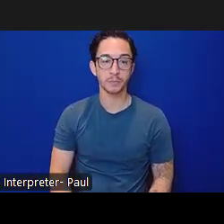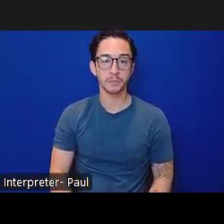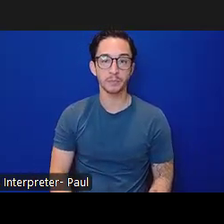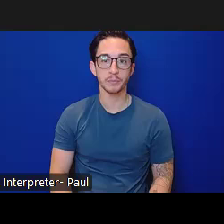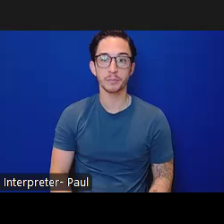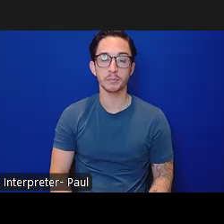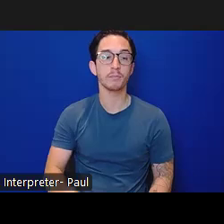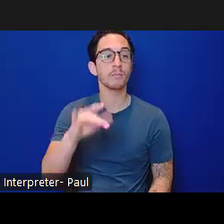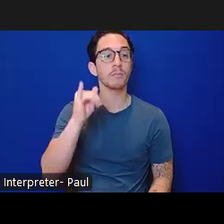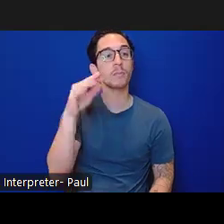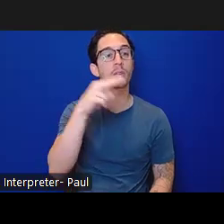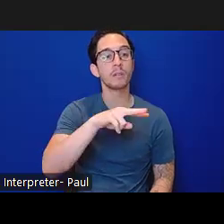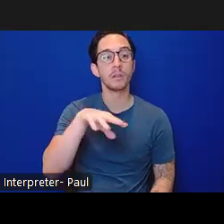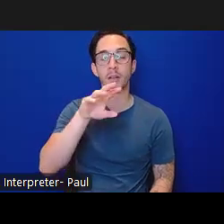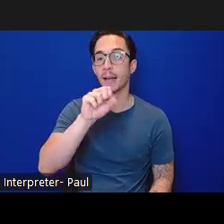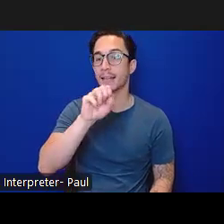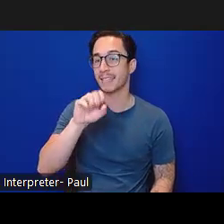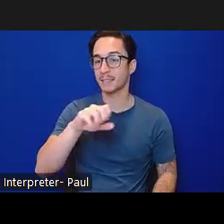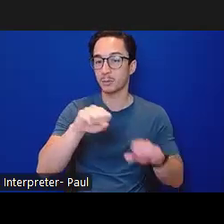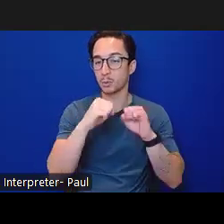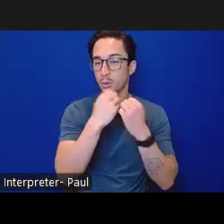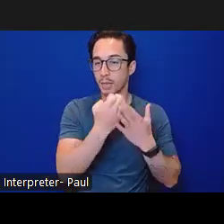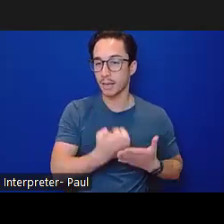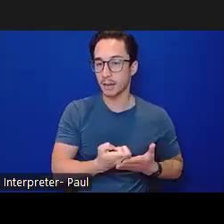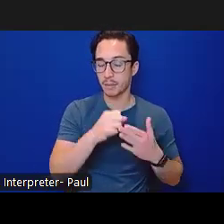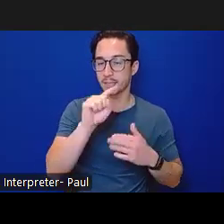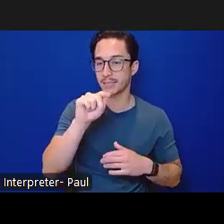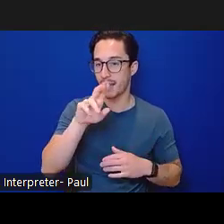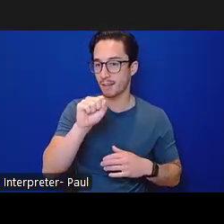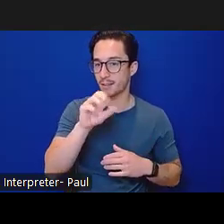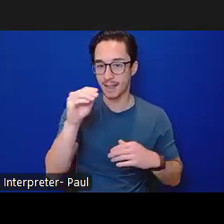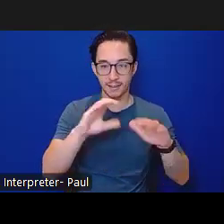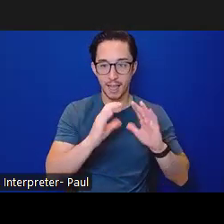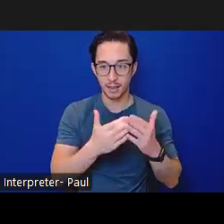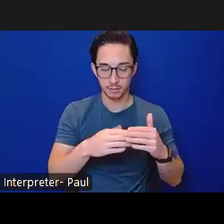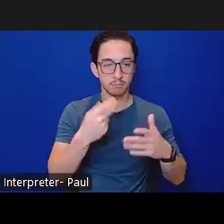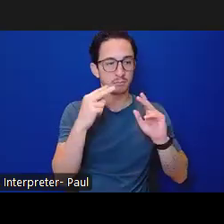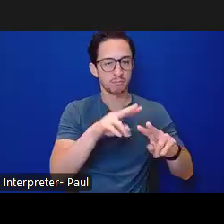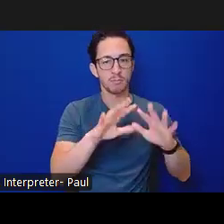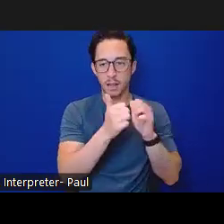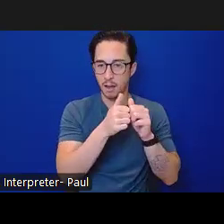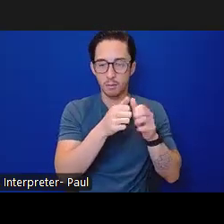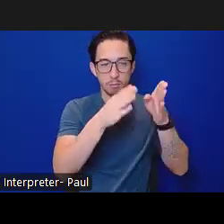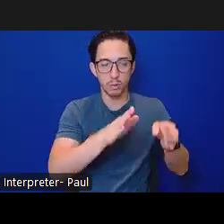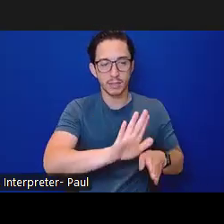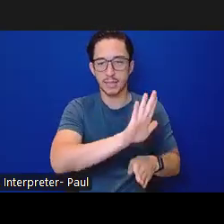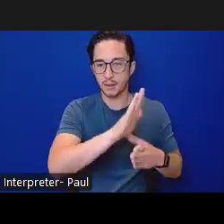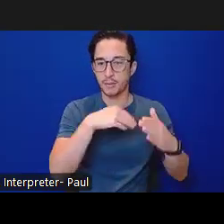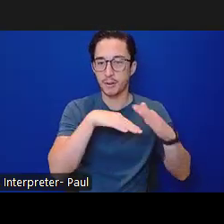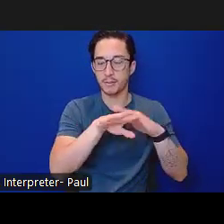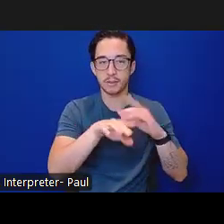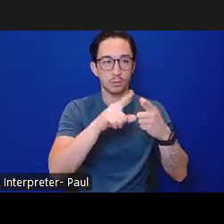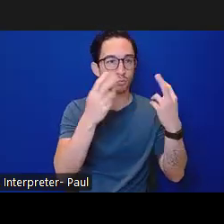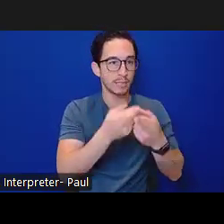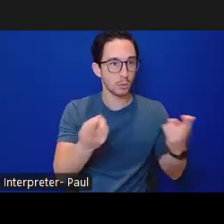When we look at socioeconomic status and class, we look at how one's access to resources